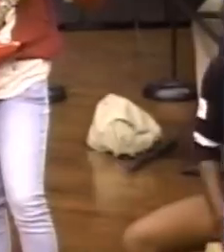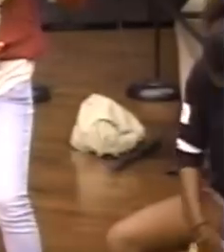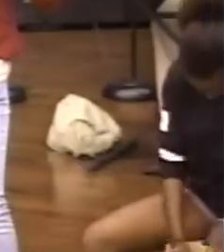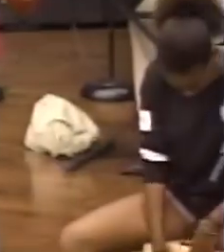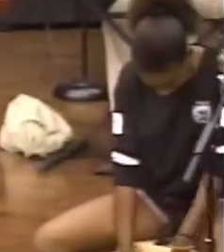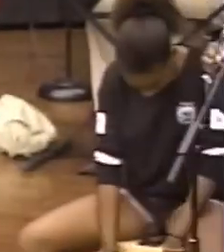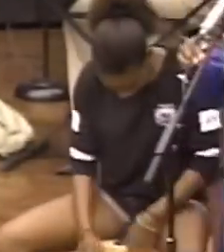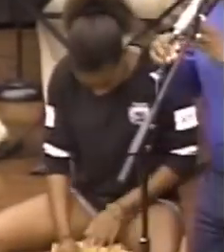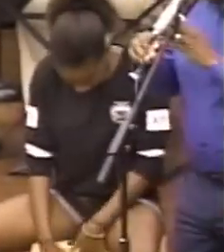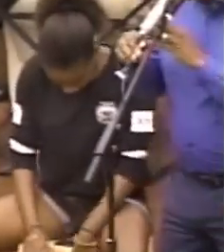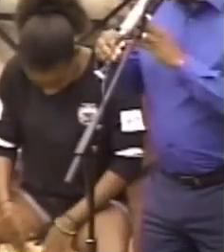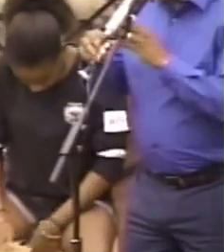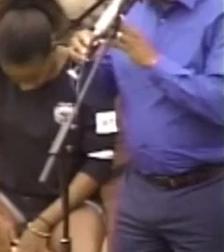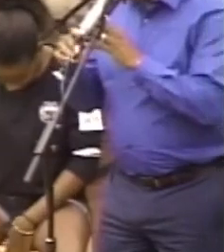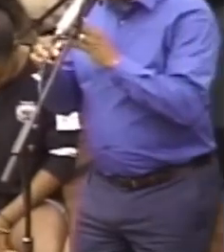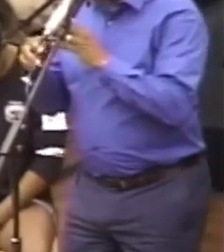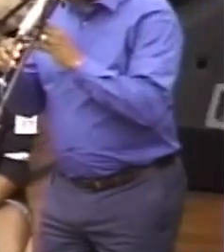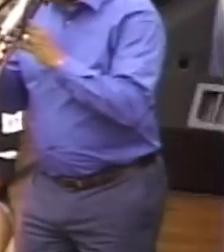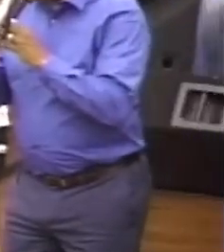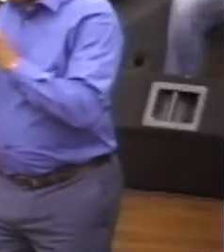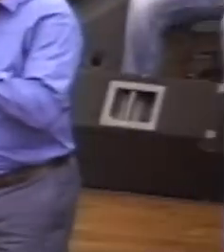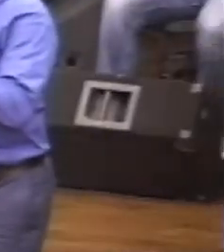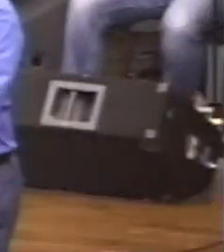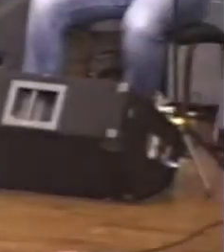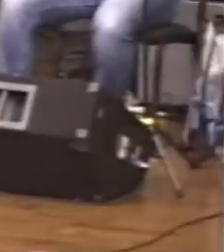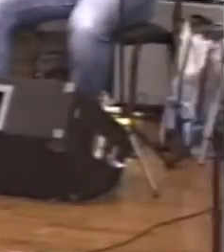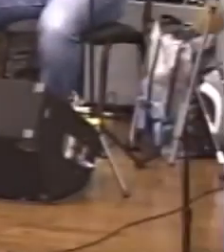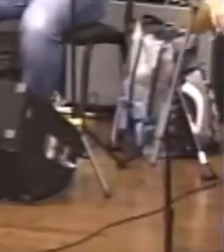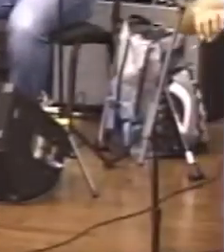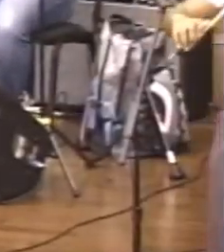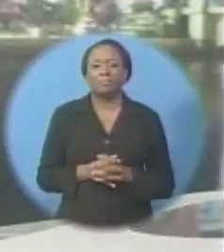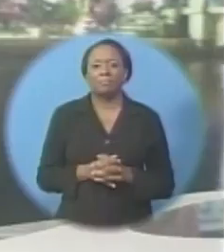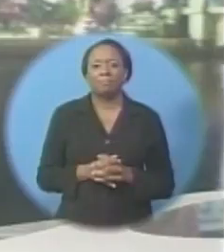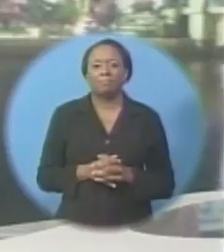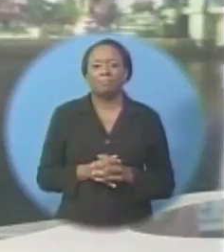shows start at 7 p.m. Brianne Phillips, CBC News.